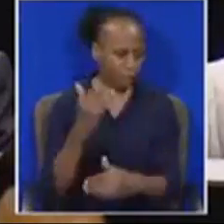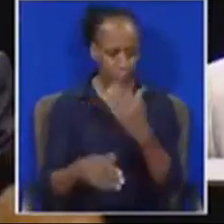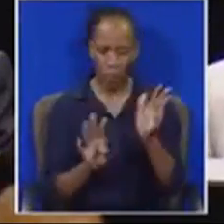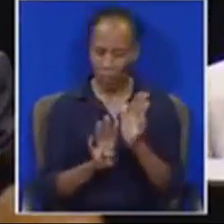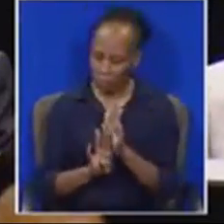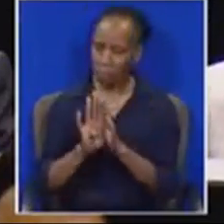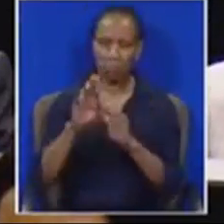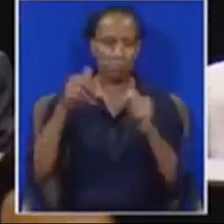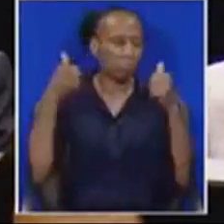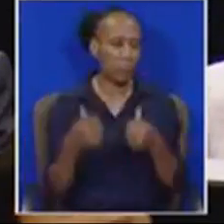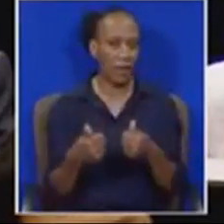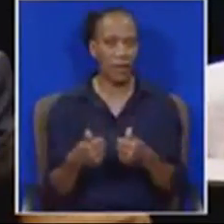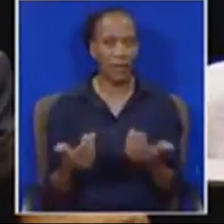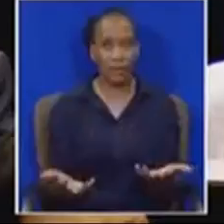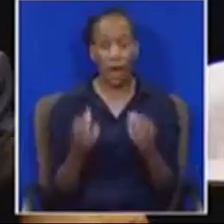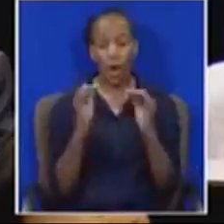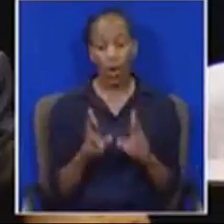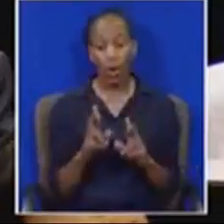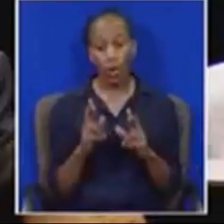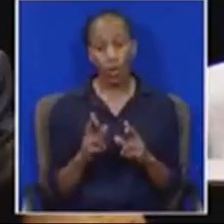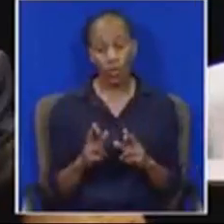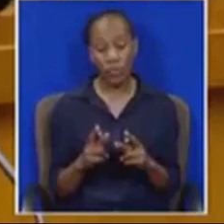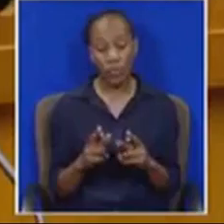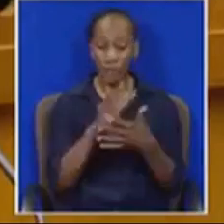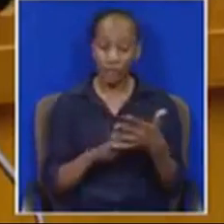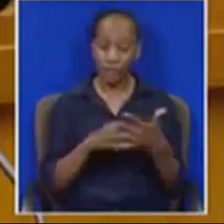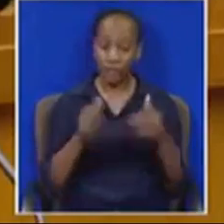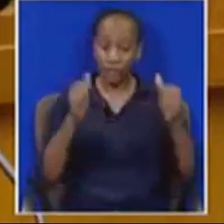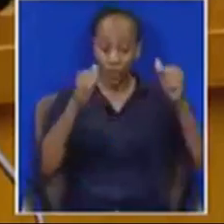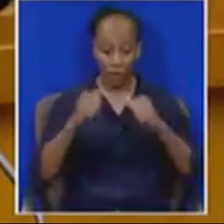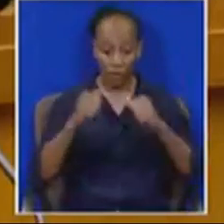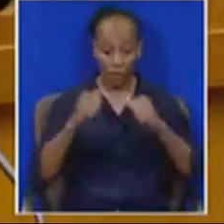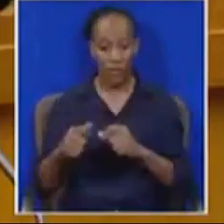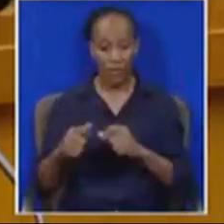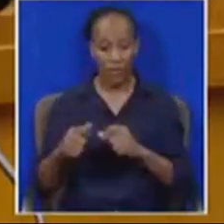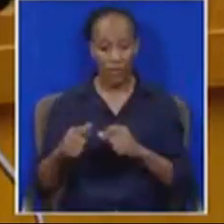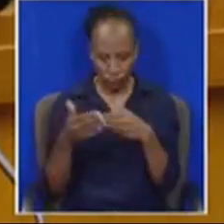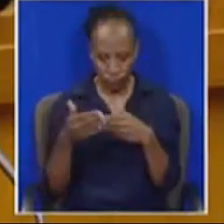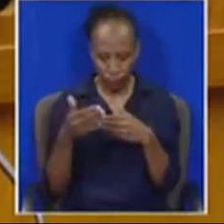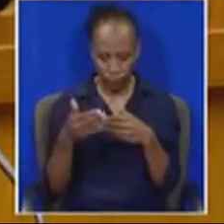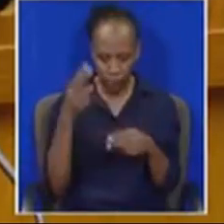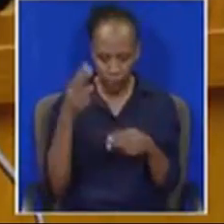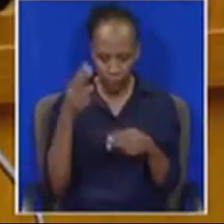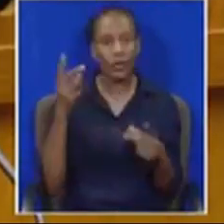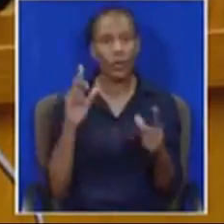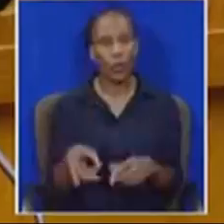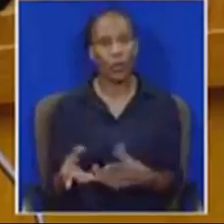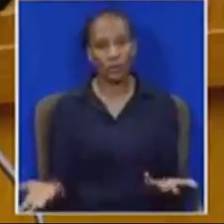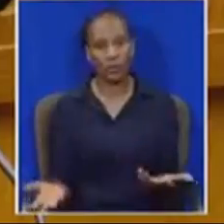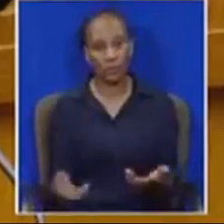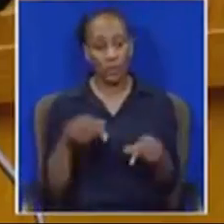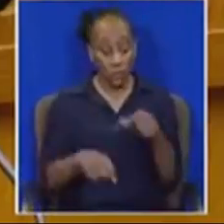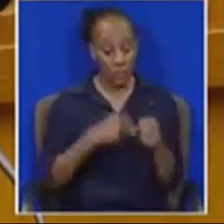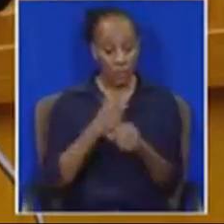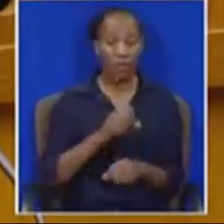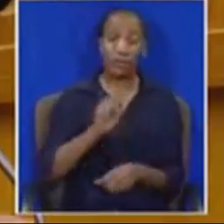is expected that the framework agreement could be concluded soon. South Africa will this year